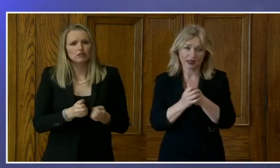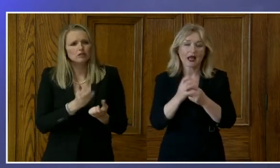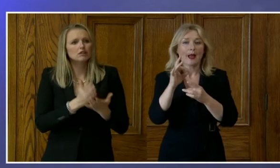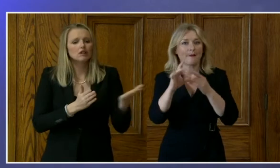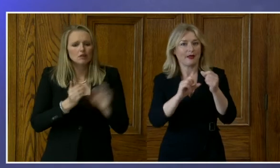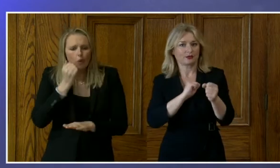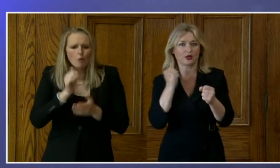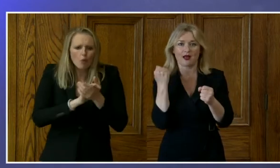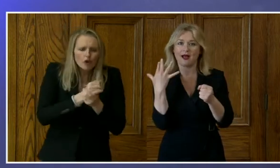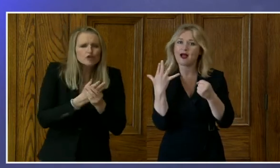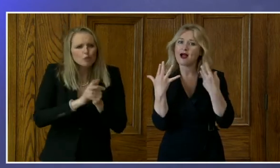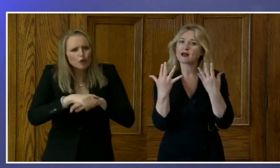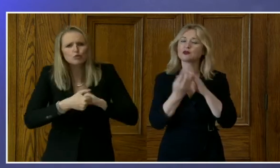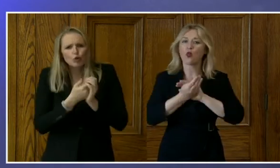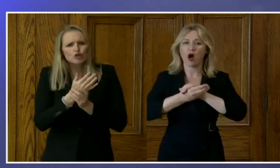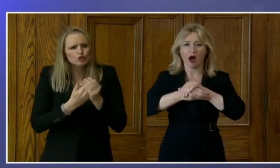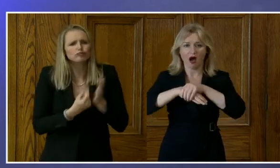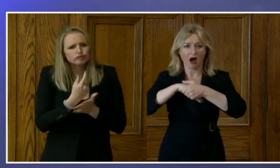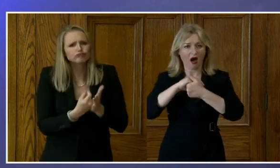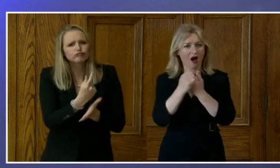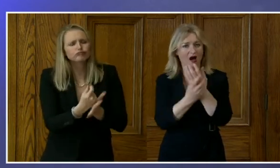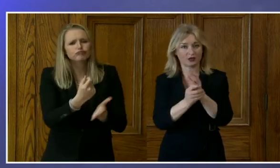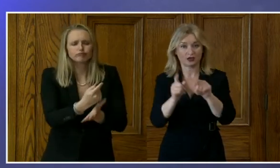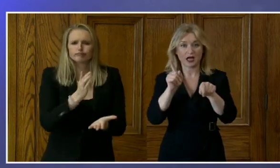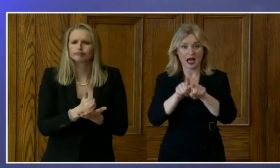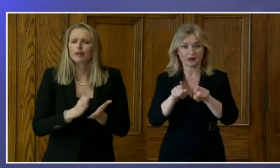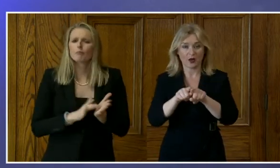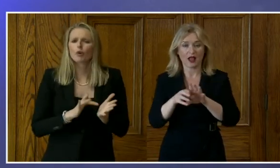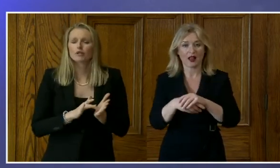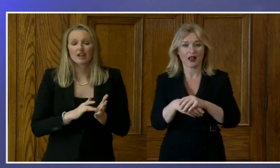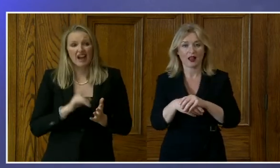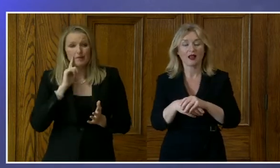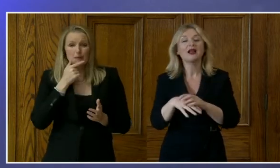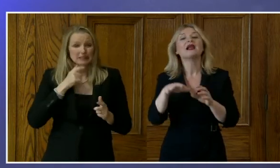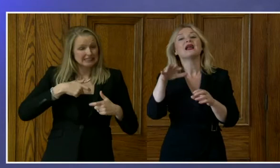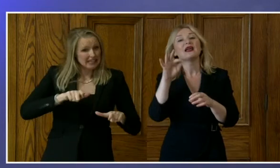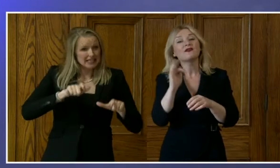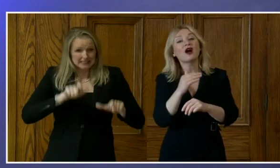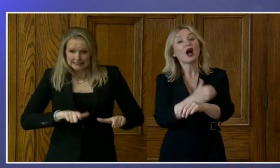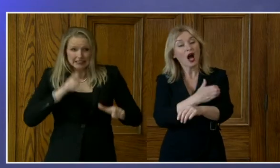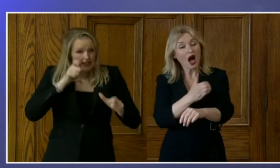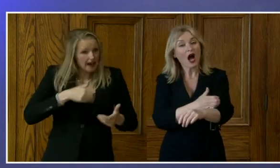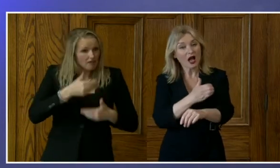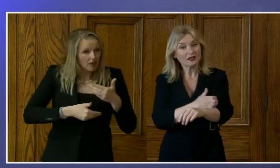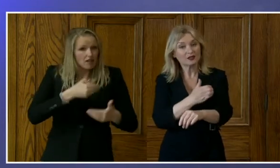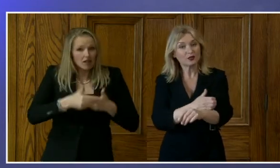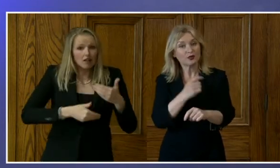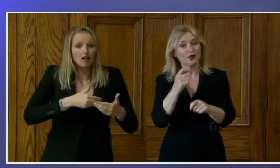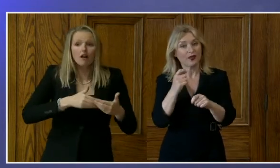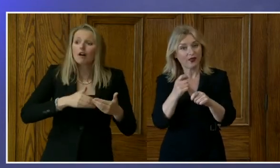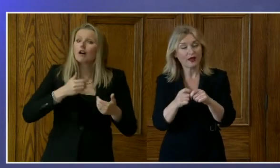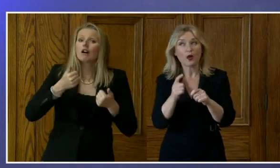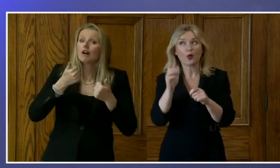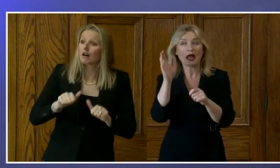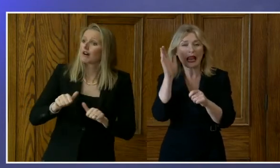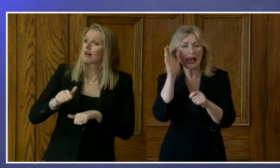washing your hands as well. And I do think that if they do continue to do that, until the medical and scientific advice